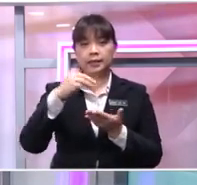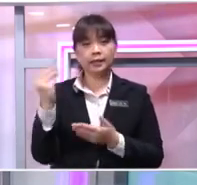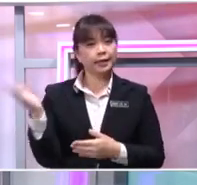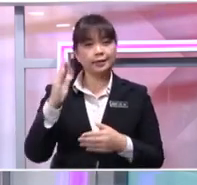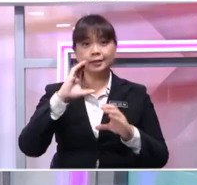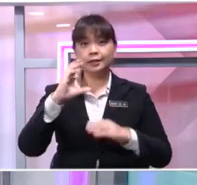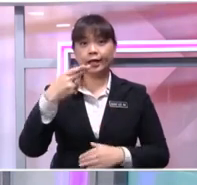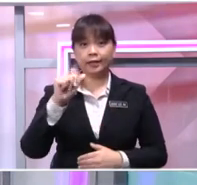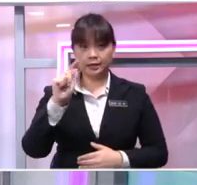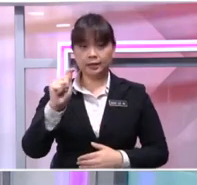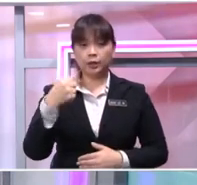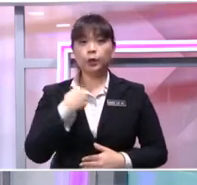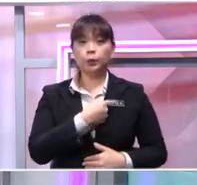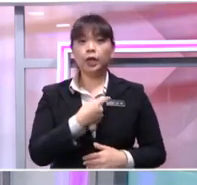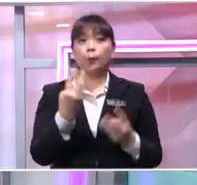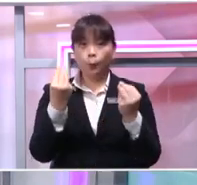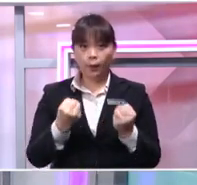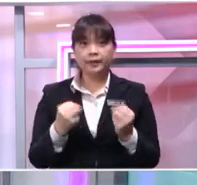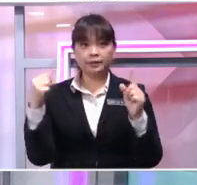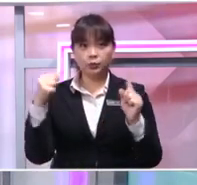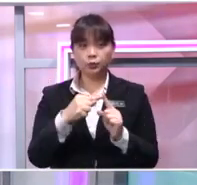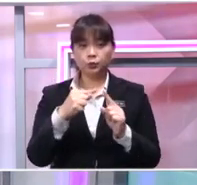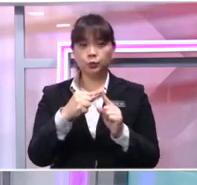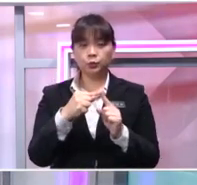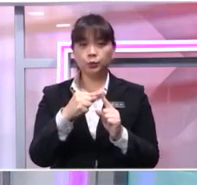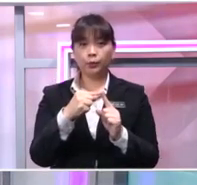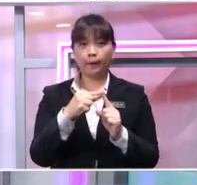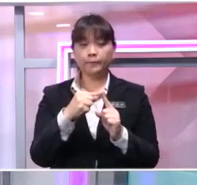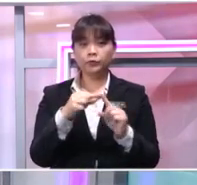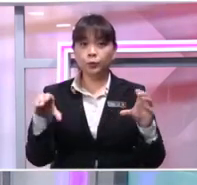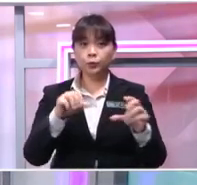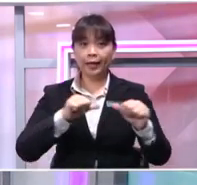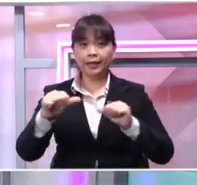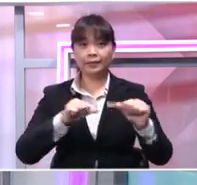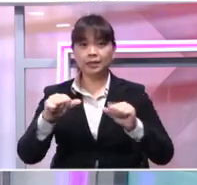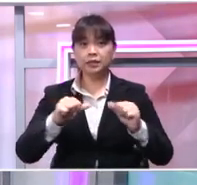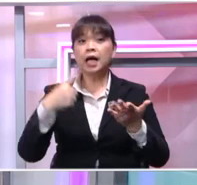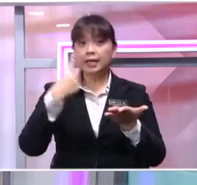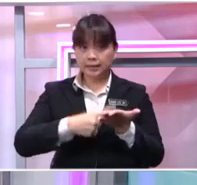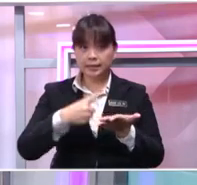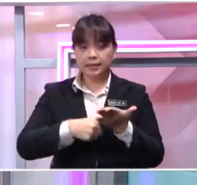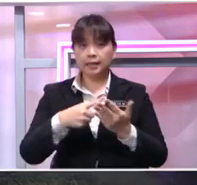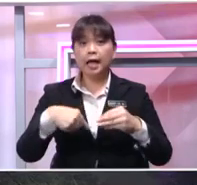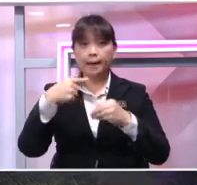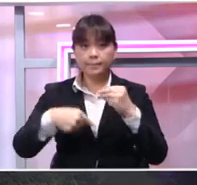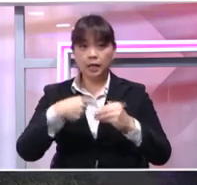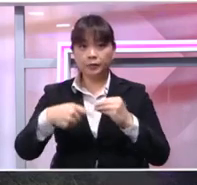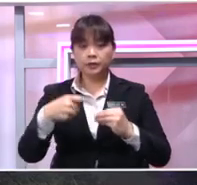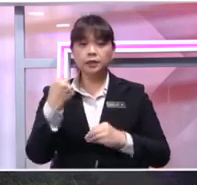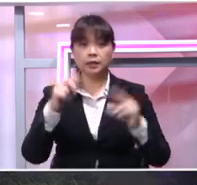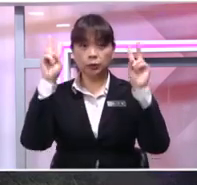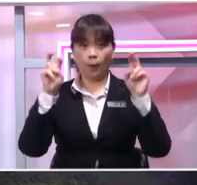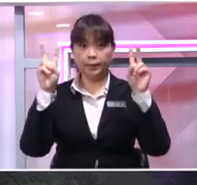so we want to, the first activity we're going to discuss about the